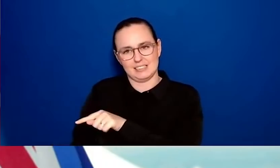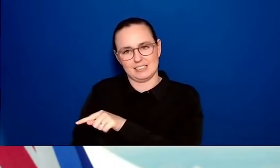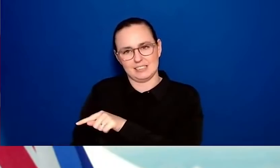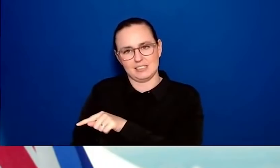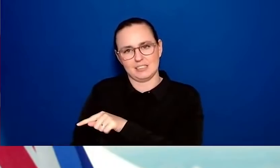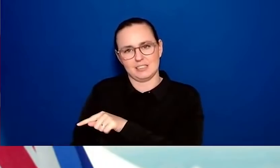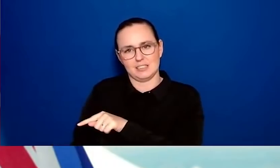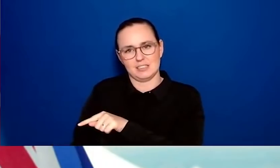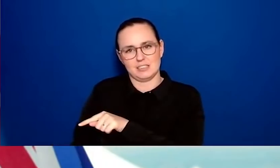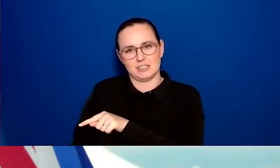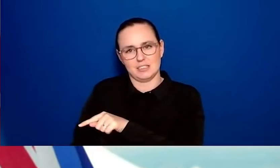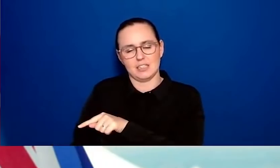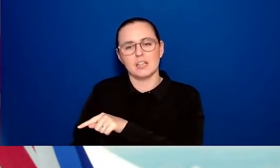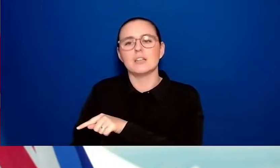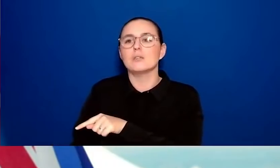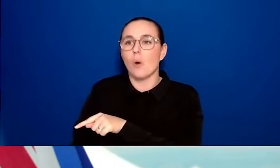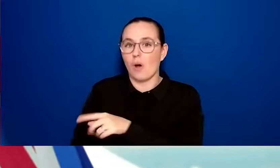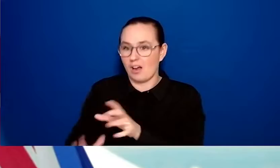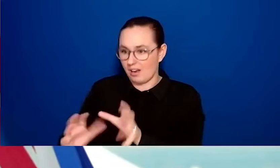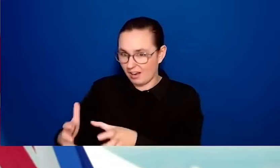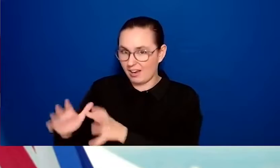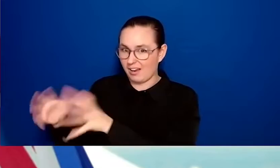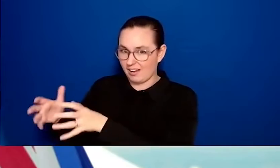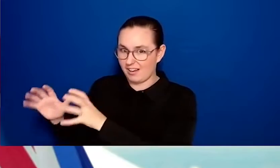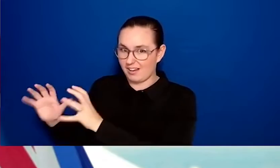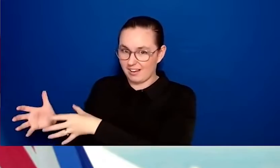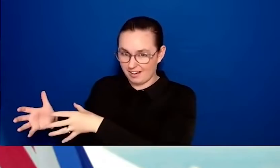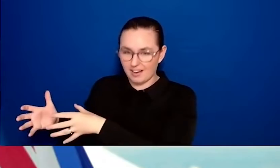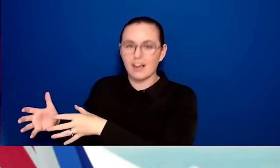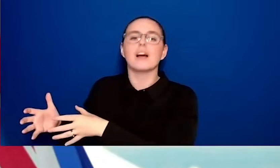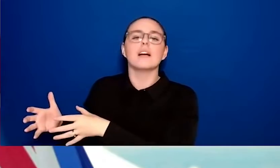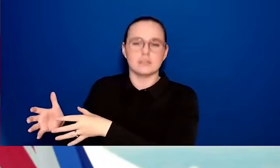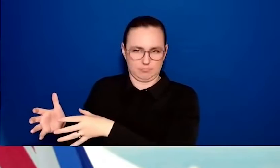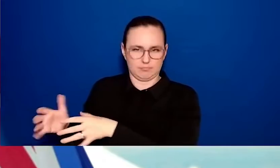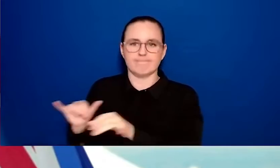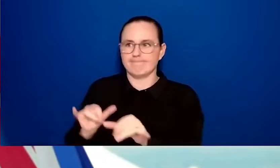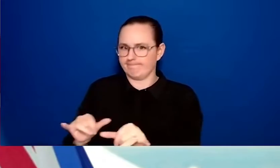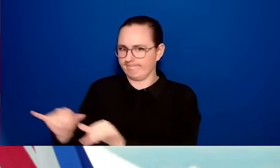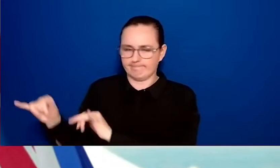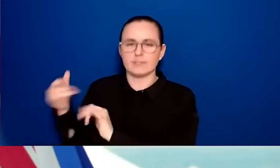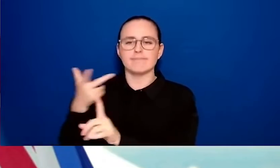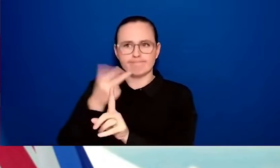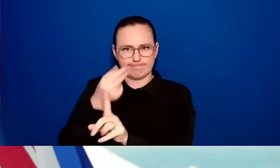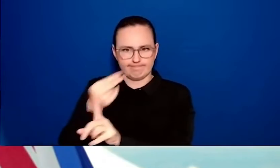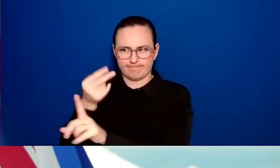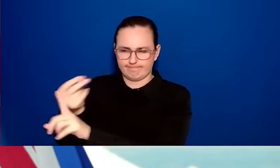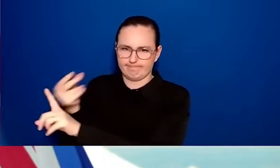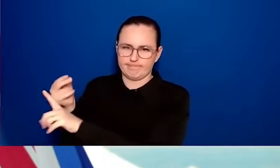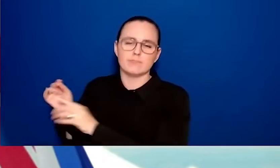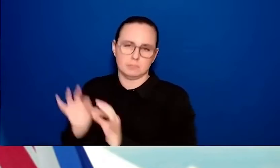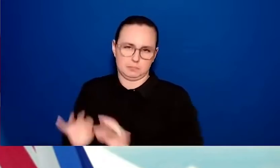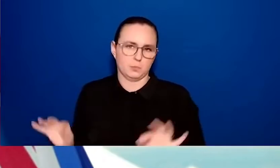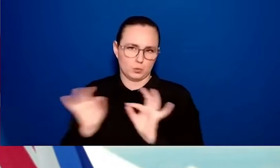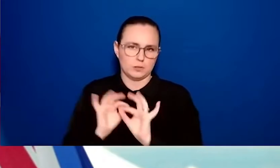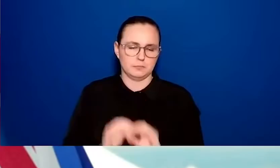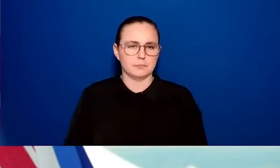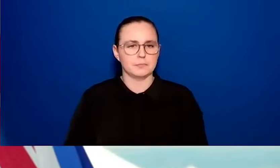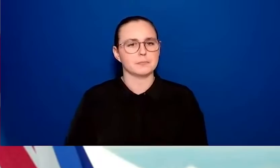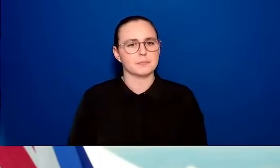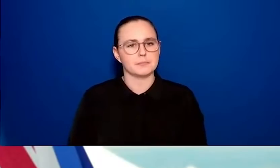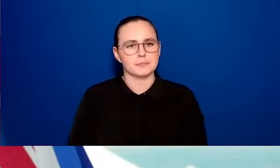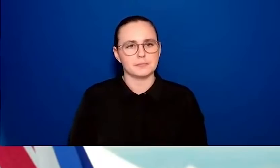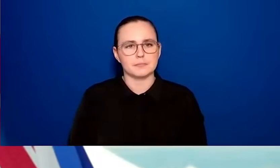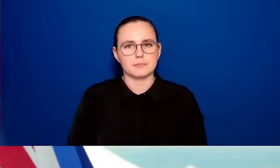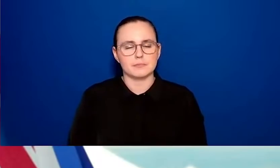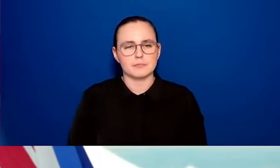that facilities that are essentially doing the same thing across sectors have the same application of a